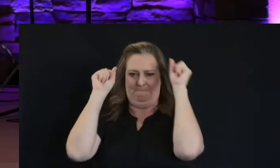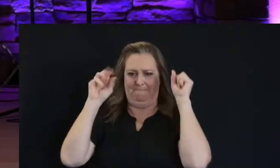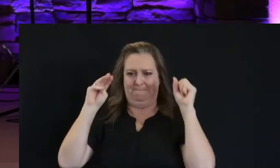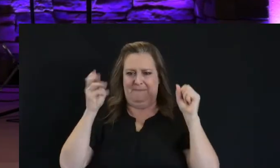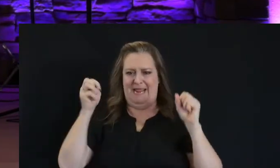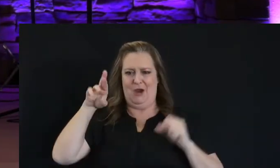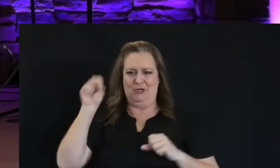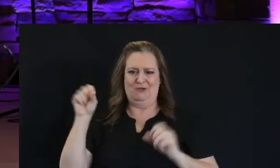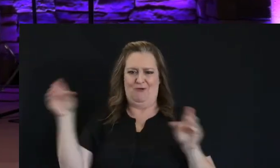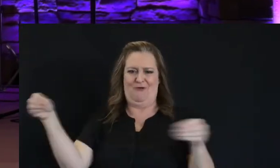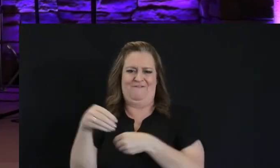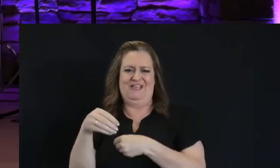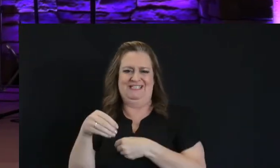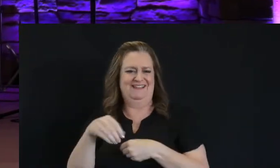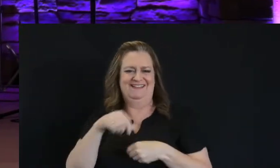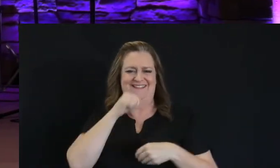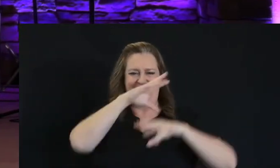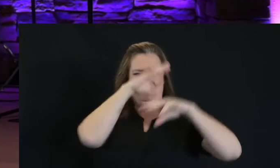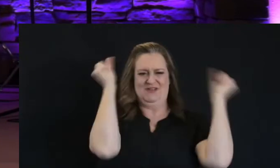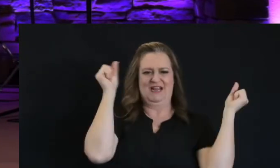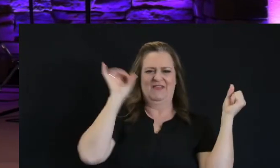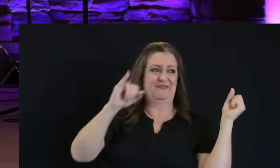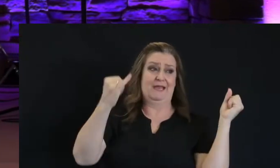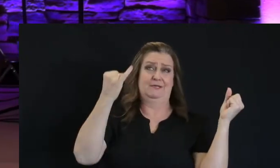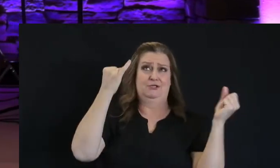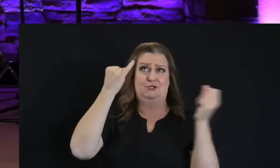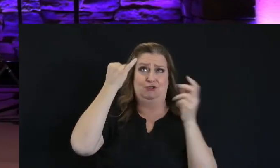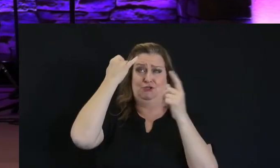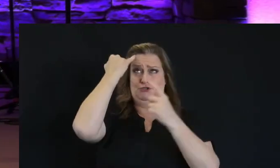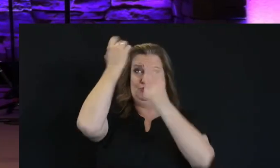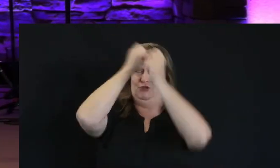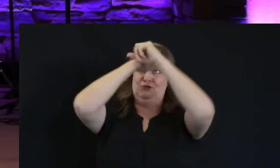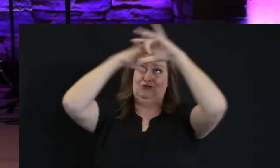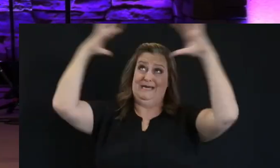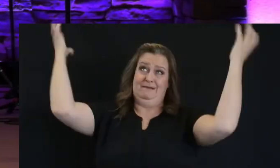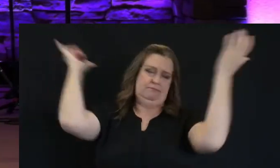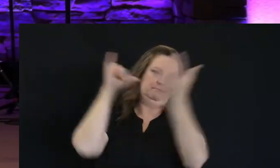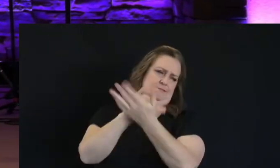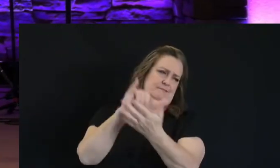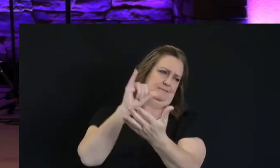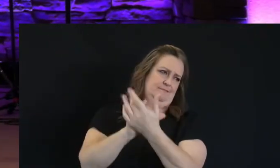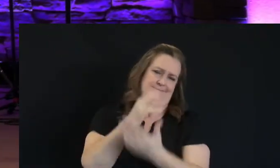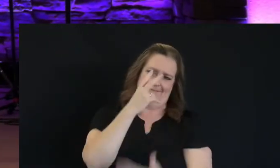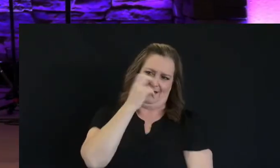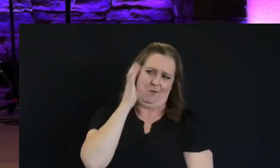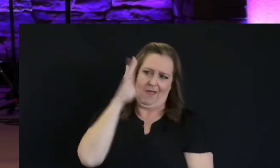the Oval Office. It's a pipe dream that you and I will ever be in the Oval Office. Even in the local mayor's office is a pipe dream